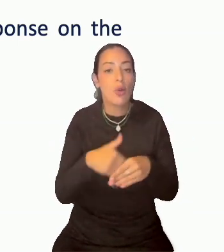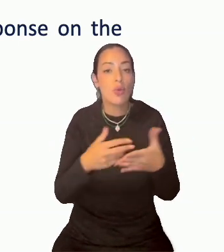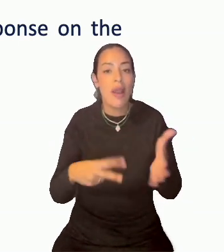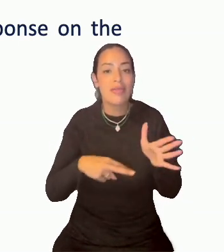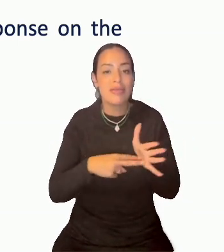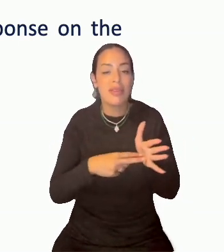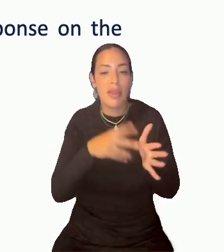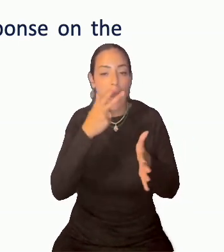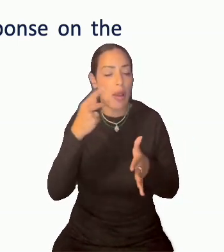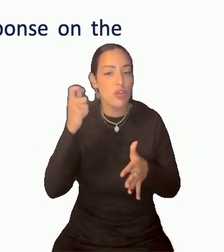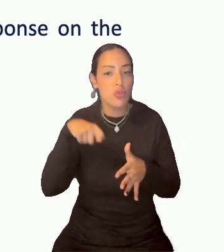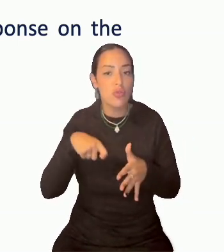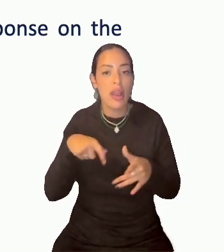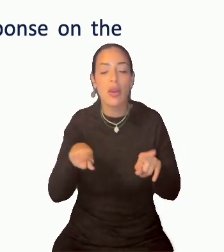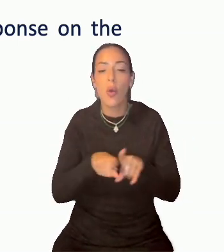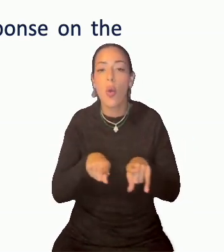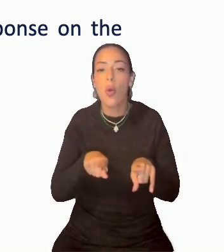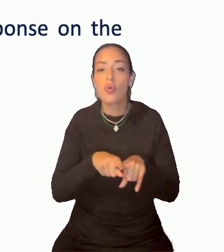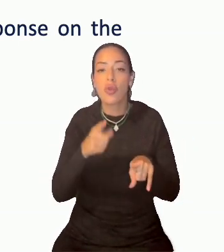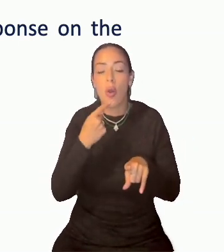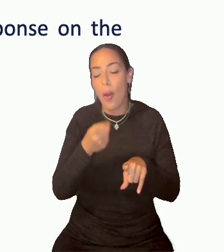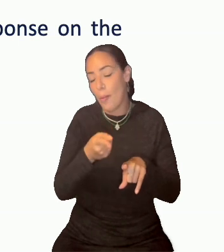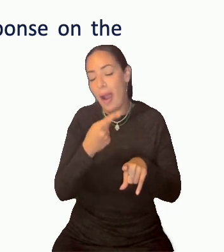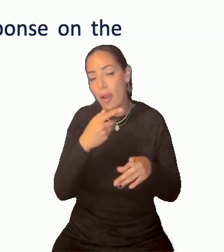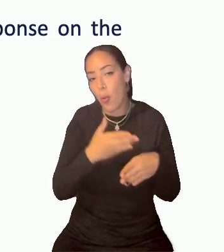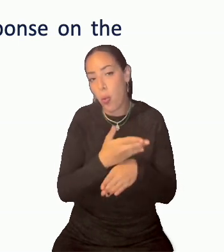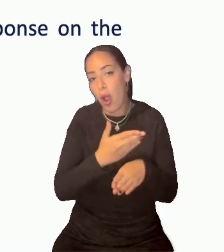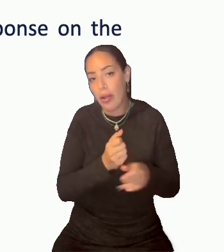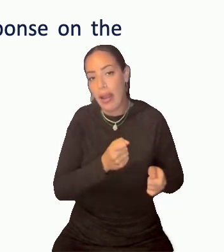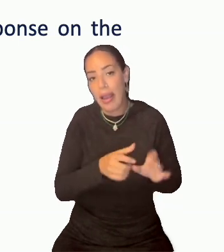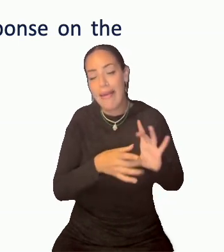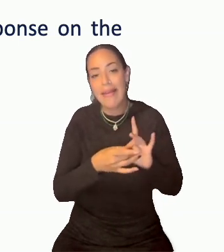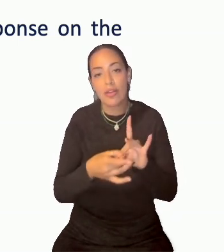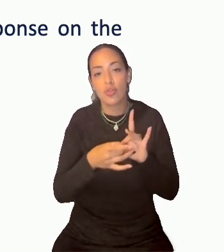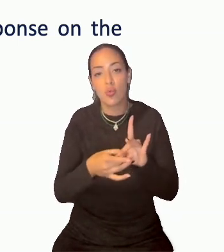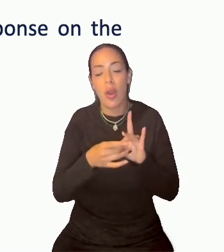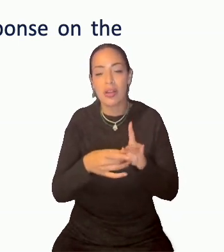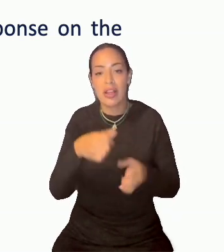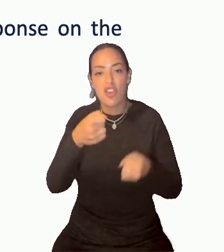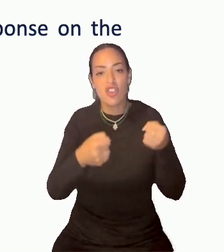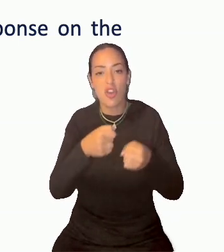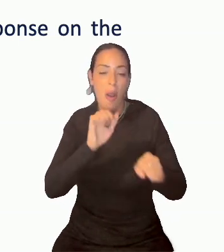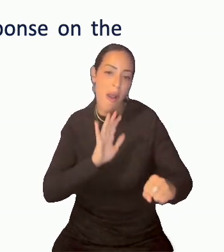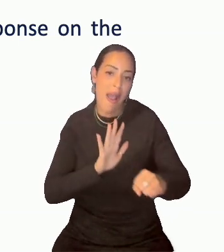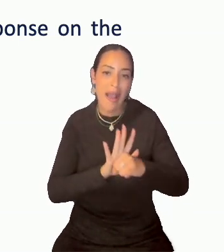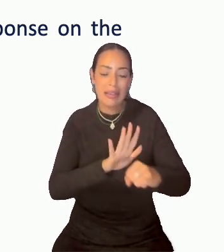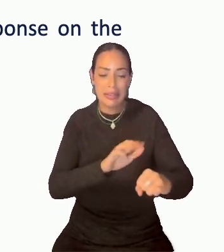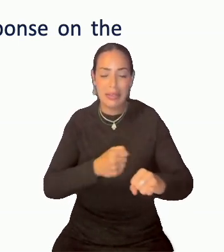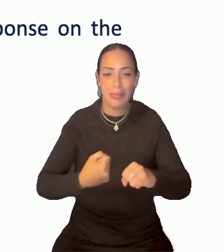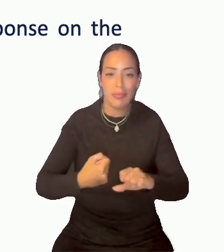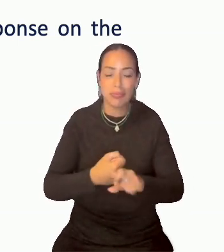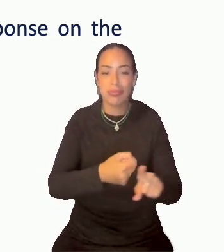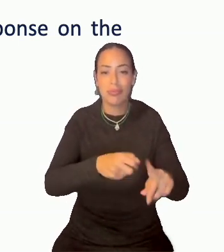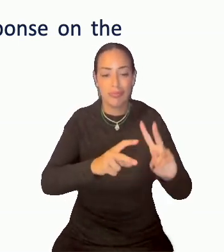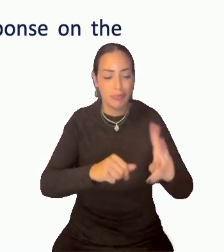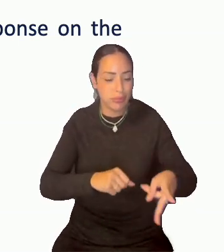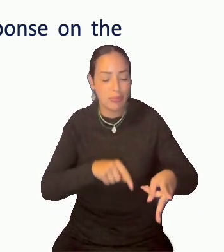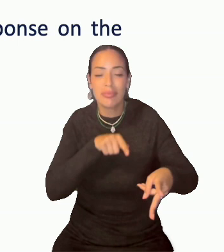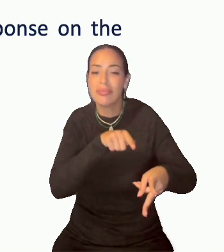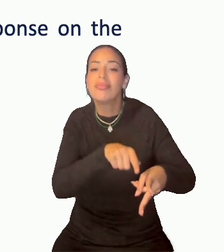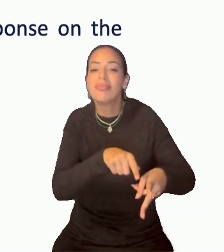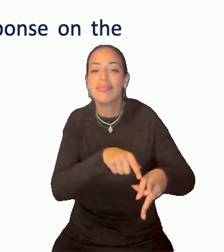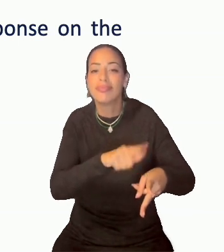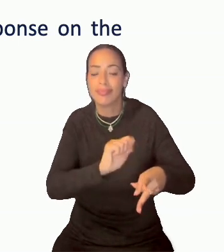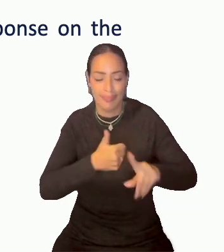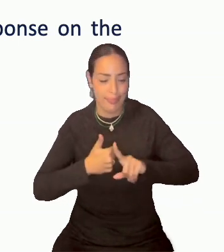Ukraine, and my work with the National Road Victims Service delivered by the charity Break, which provides support to bereaved families following a road